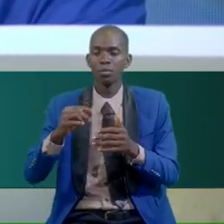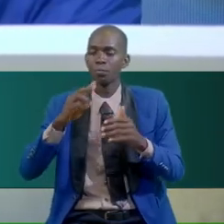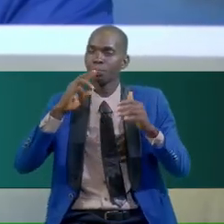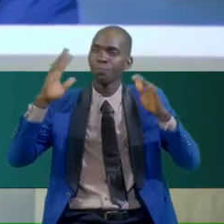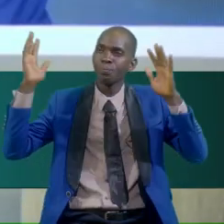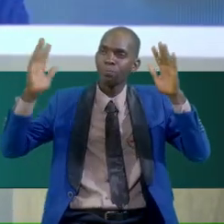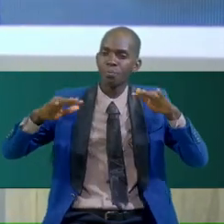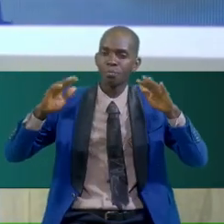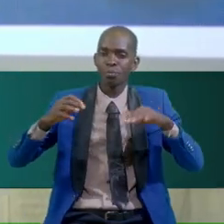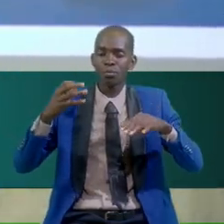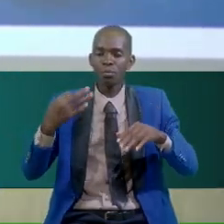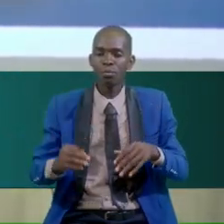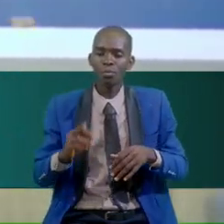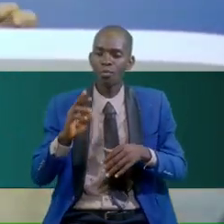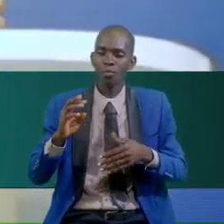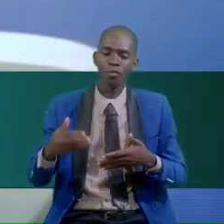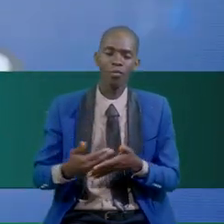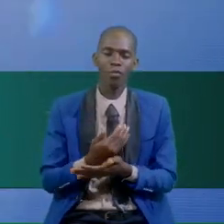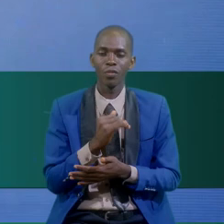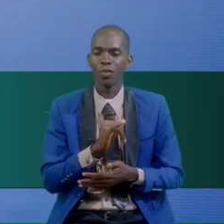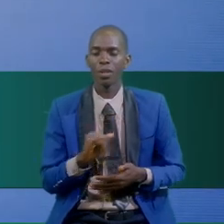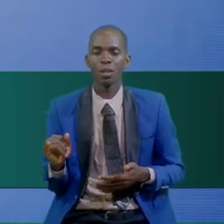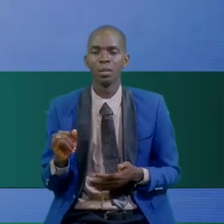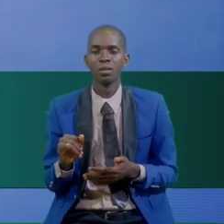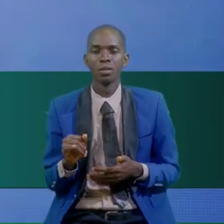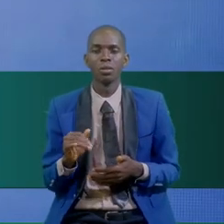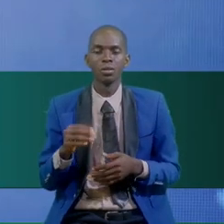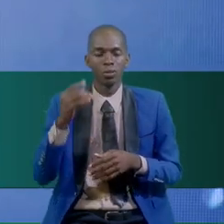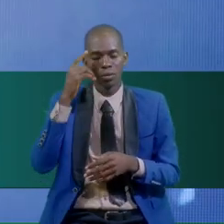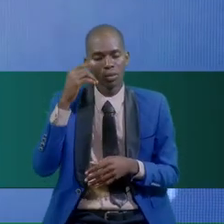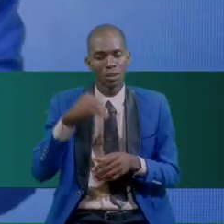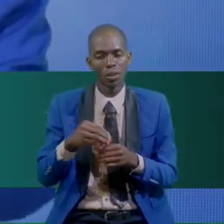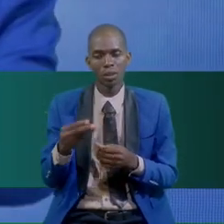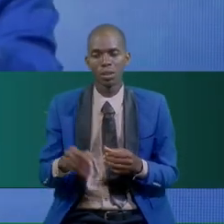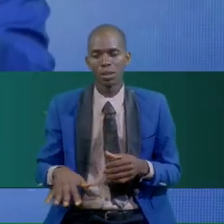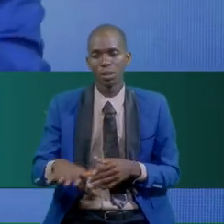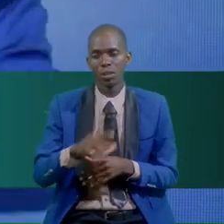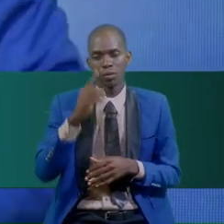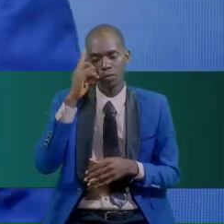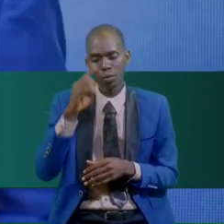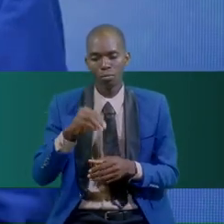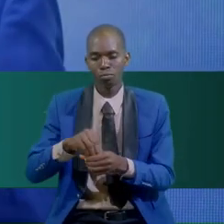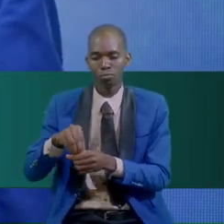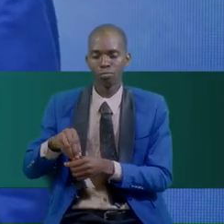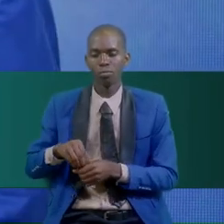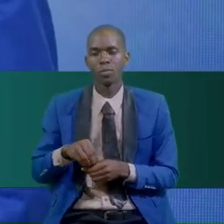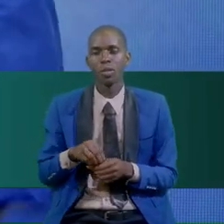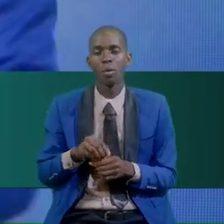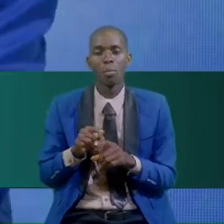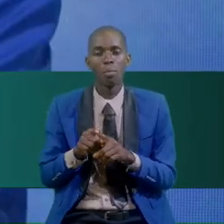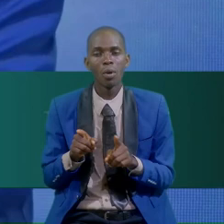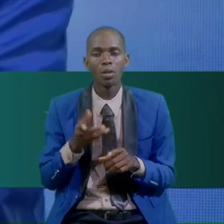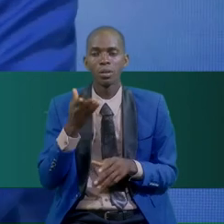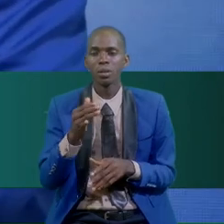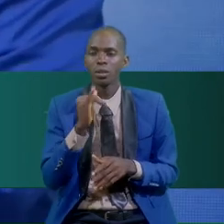the refreshing in the land for the cultivation of the land. But there's something the Lord is also